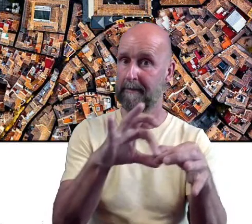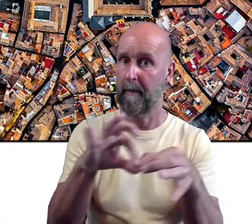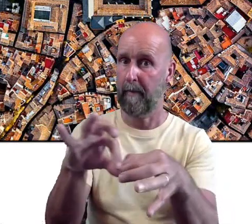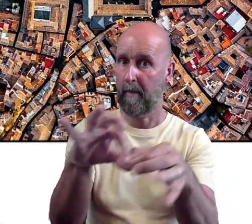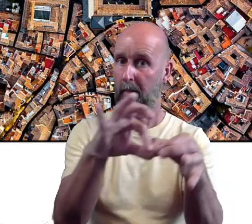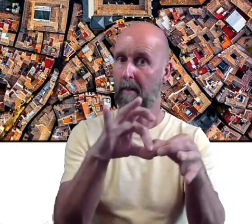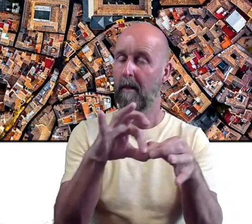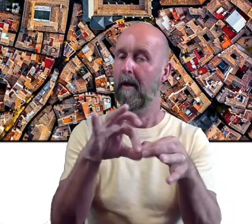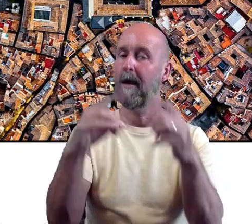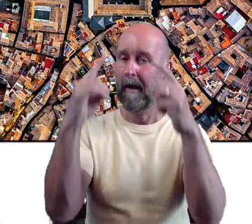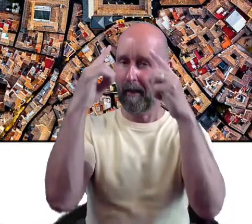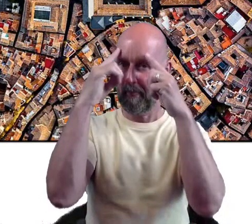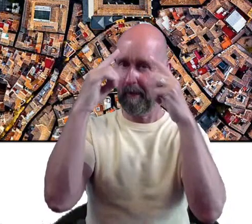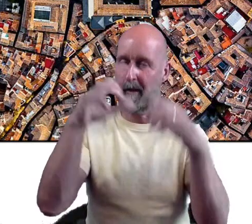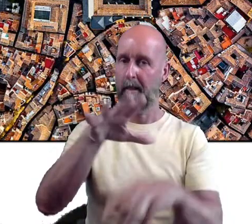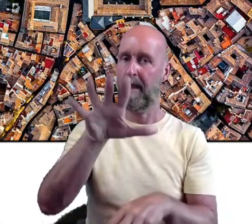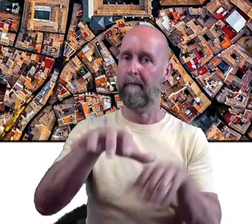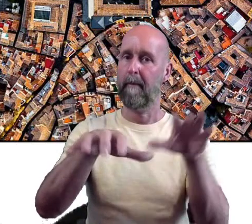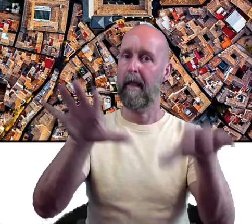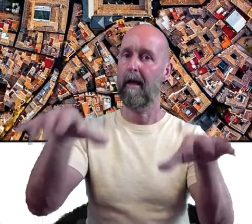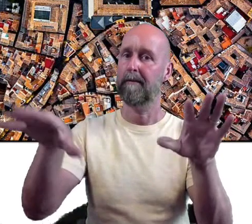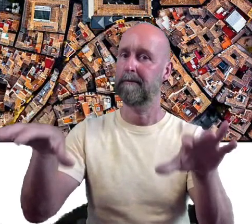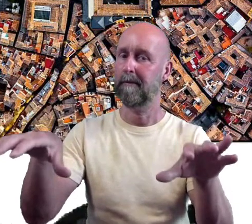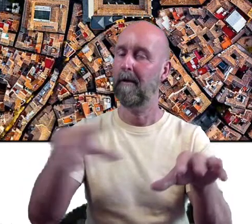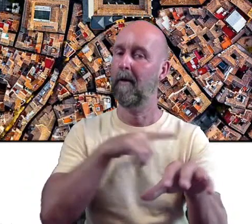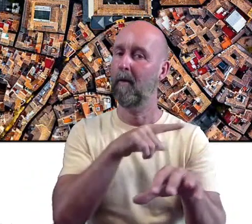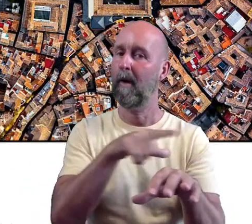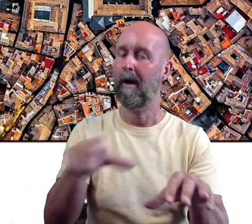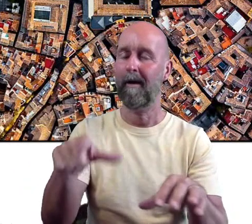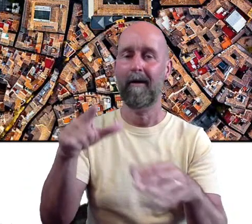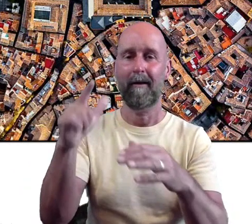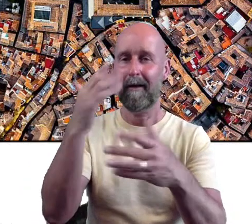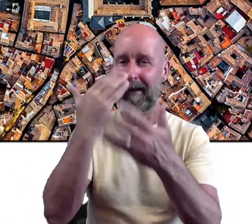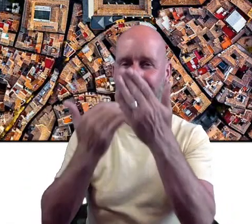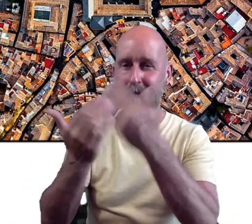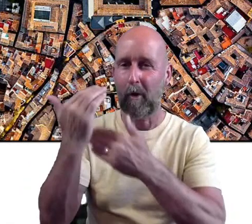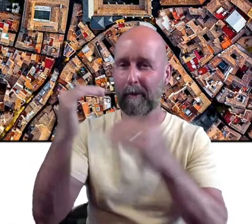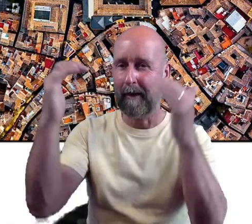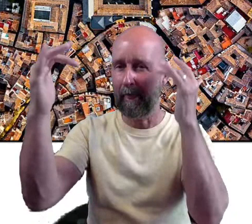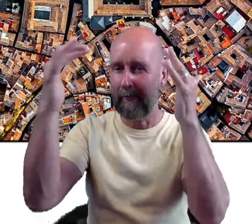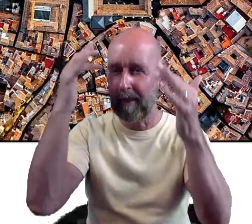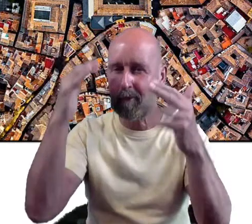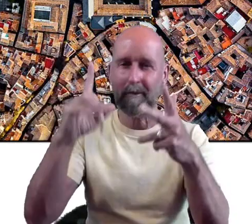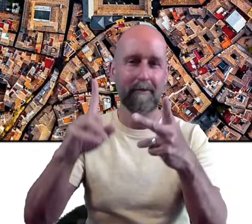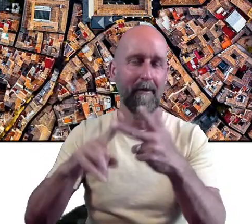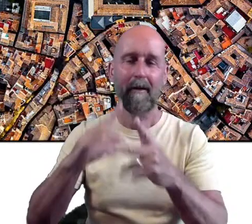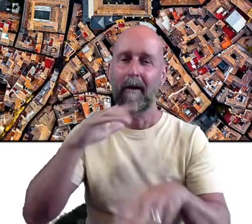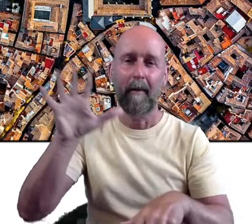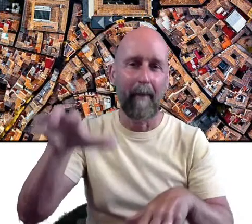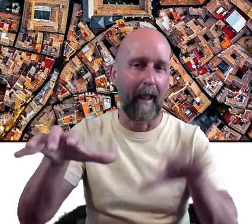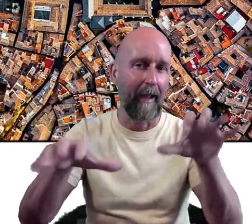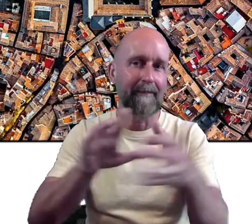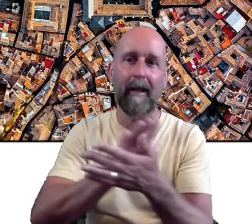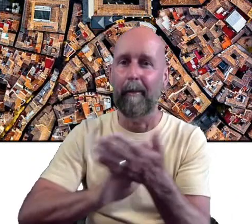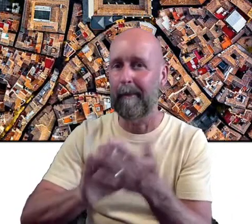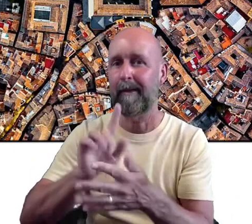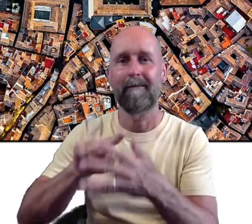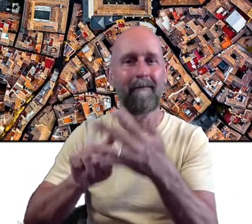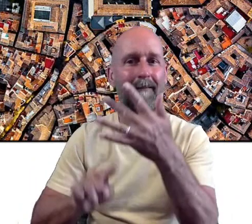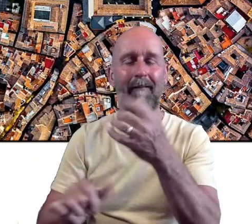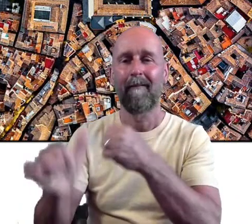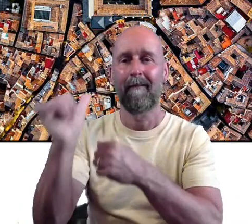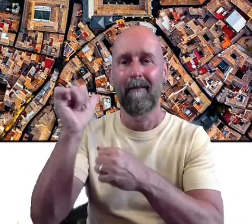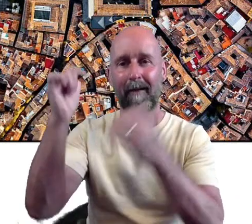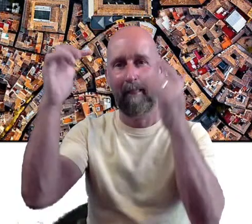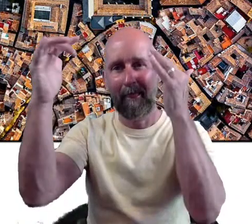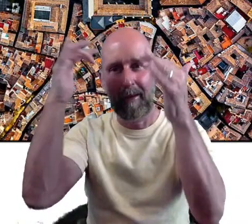because it cuts across all like the sort of historic theories of place and ways of thinking about place, throughout different theories in the